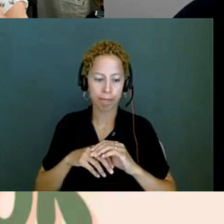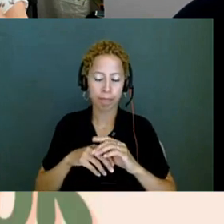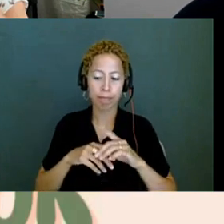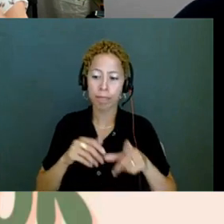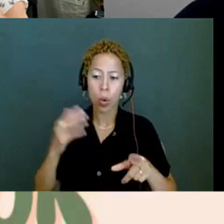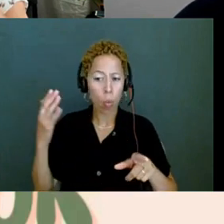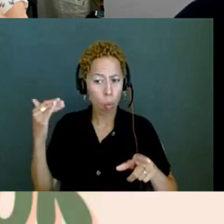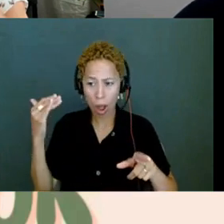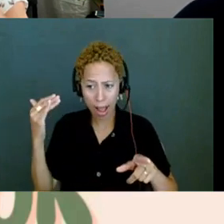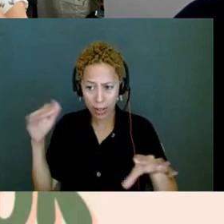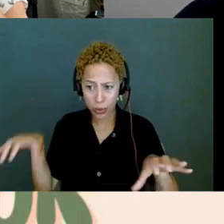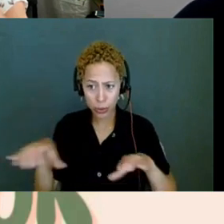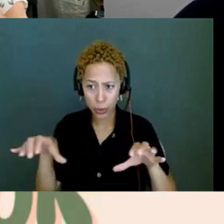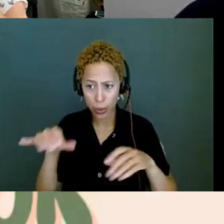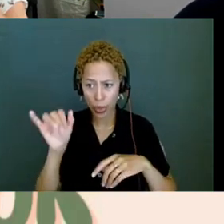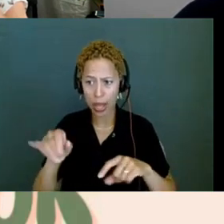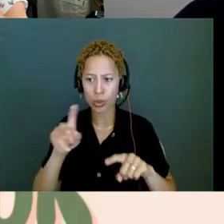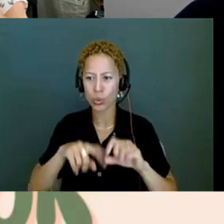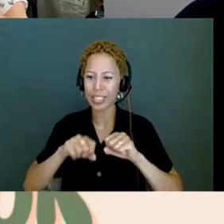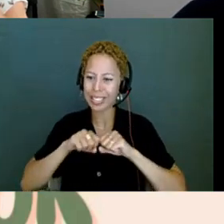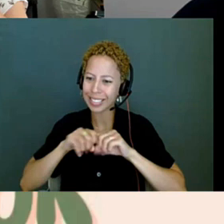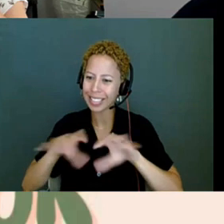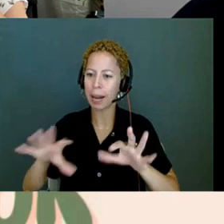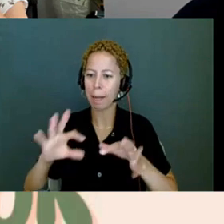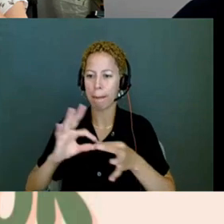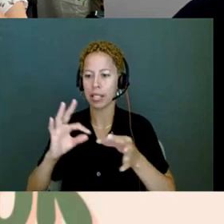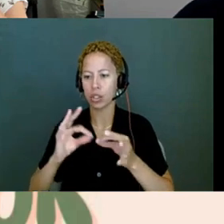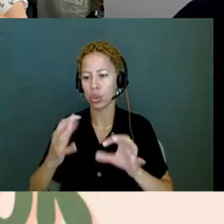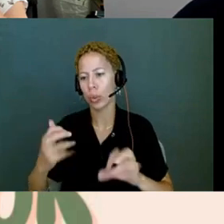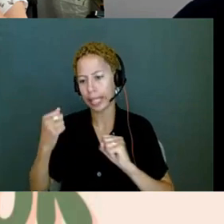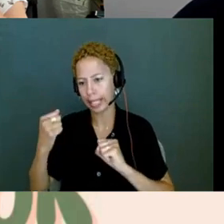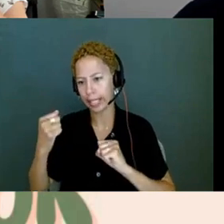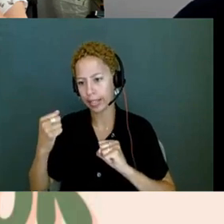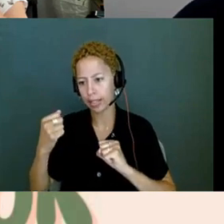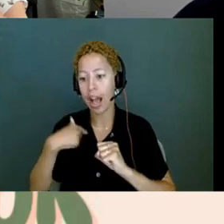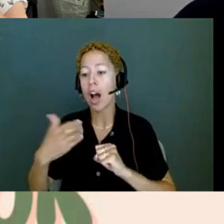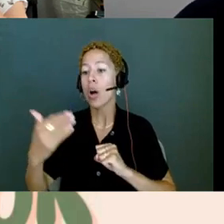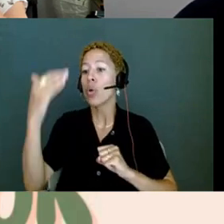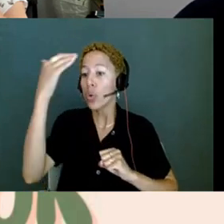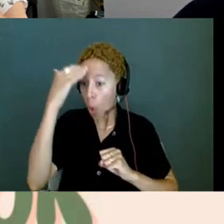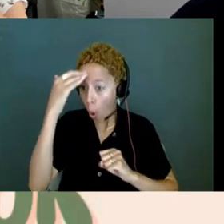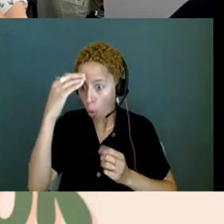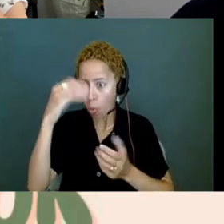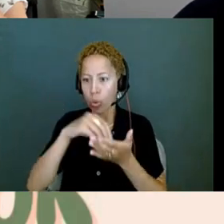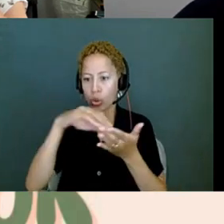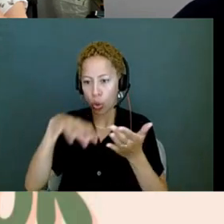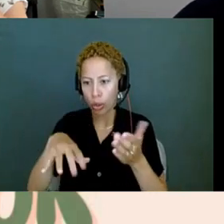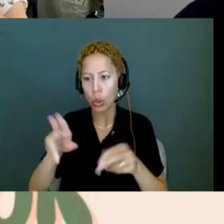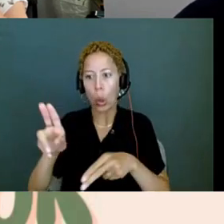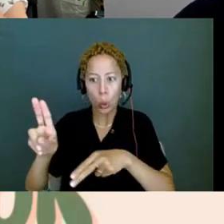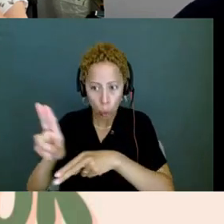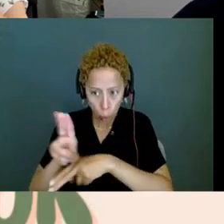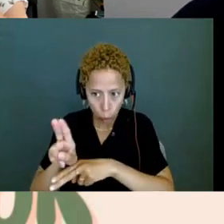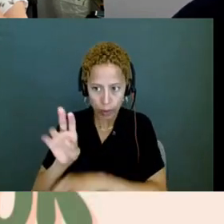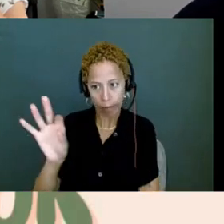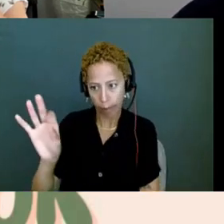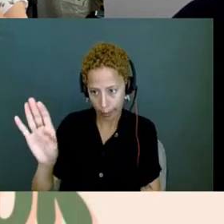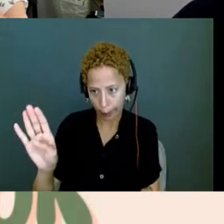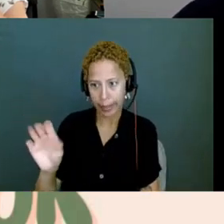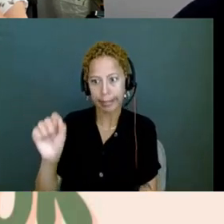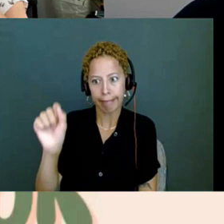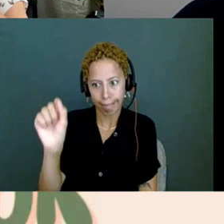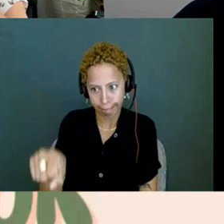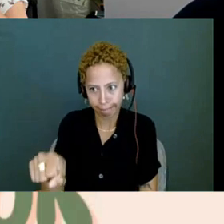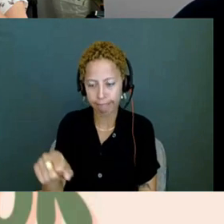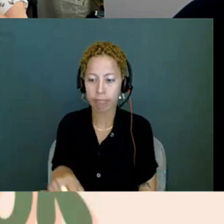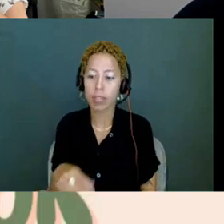to be able to get messages out quickly because I know the students are on it. 100%. They're not